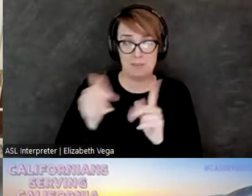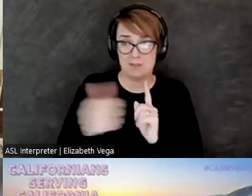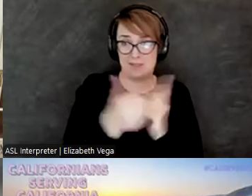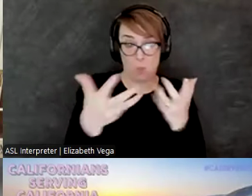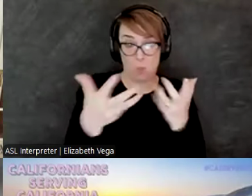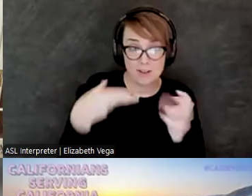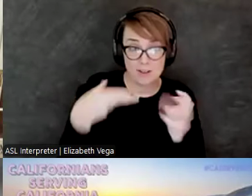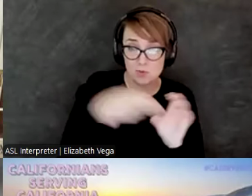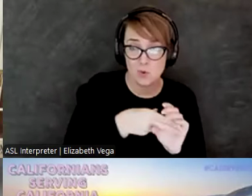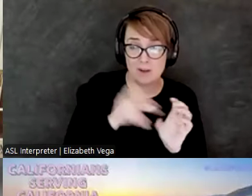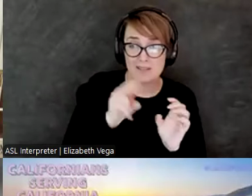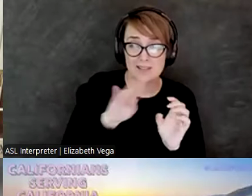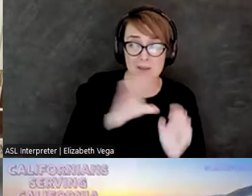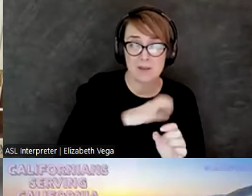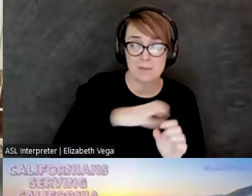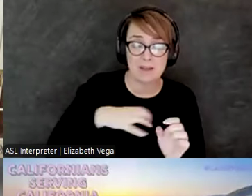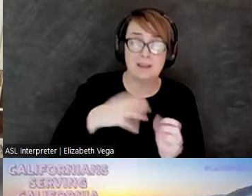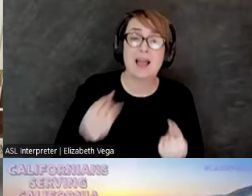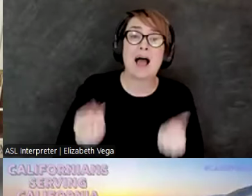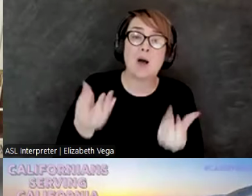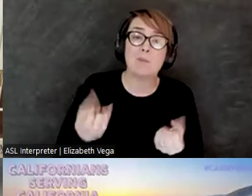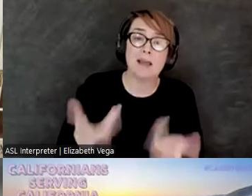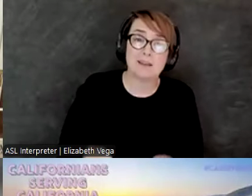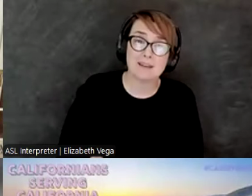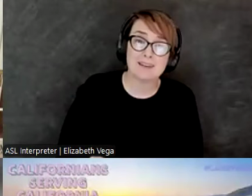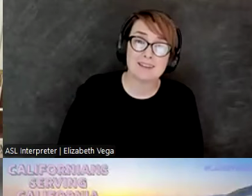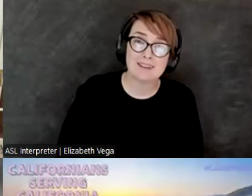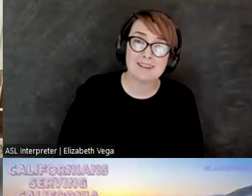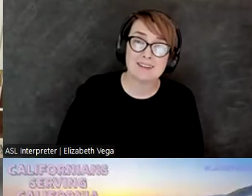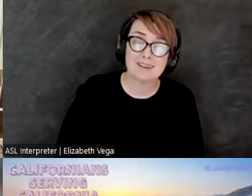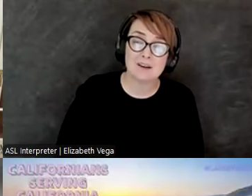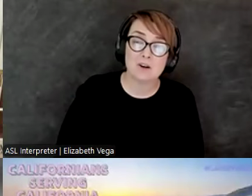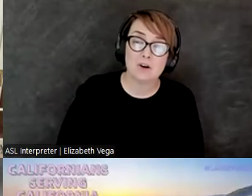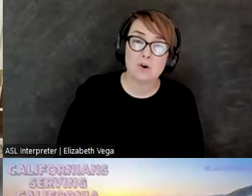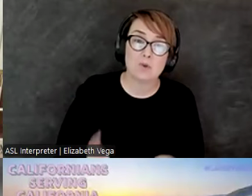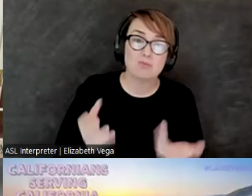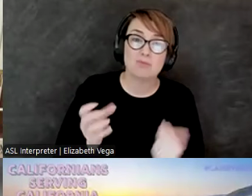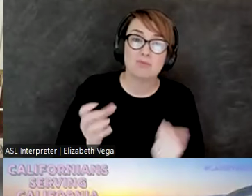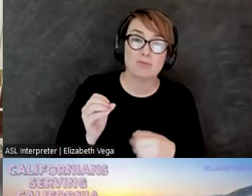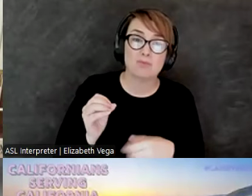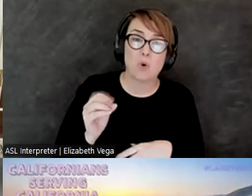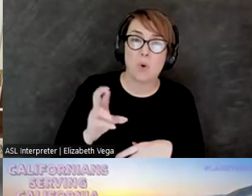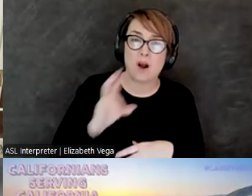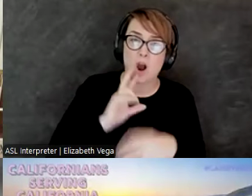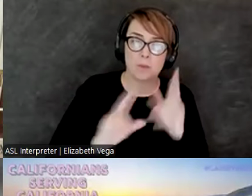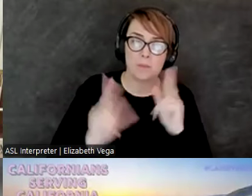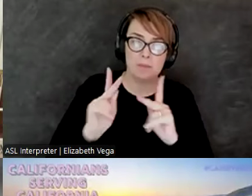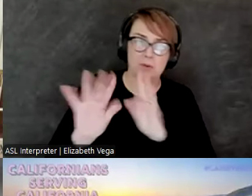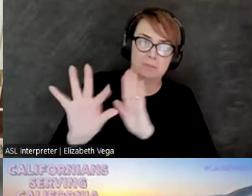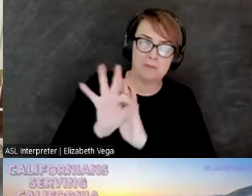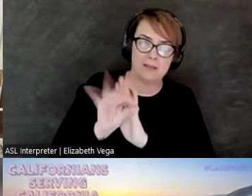what the amount is, or do people just get appointed? I don't know. What's the process?